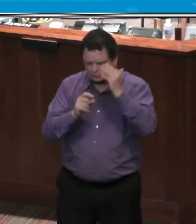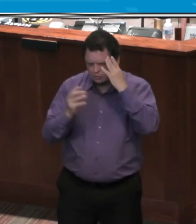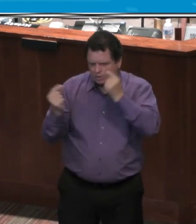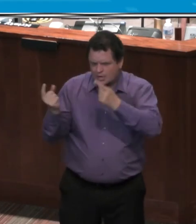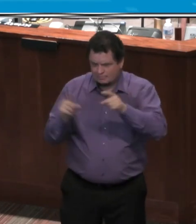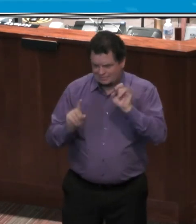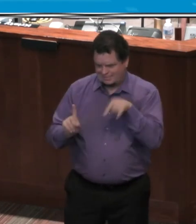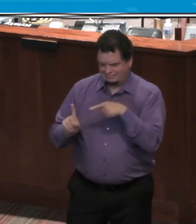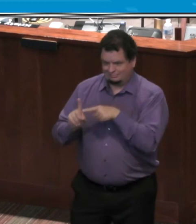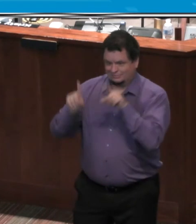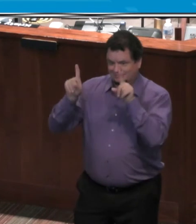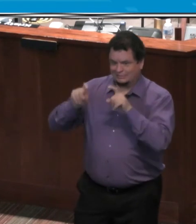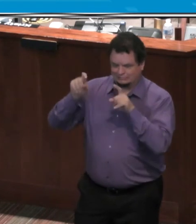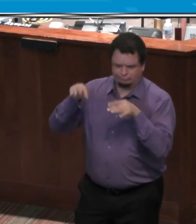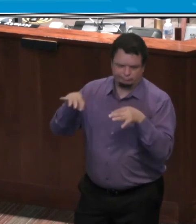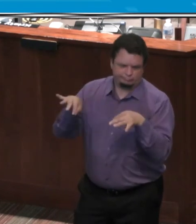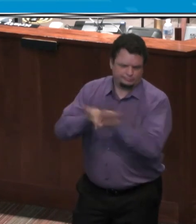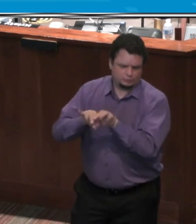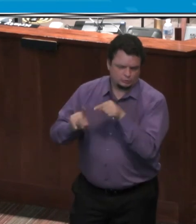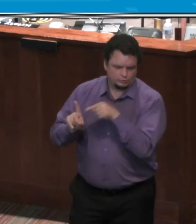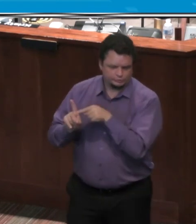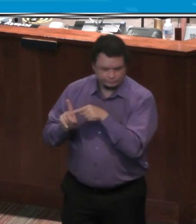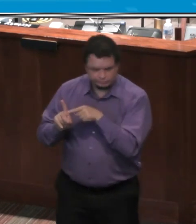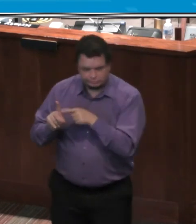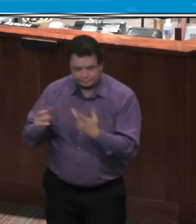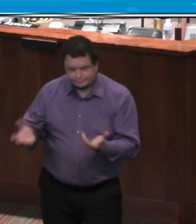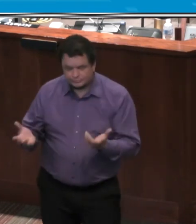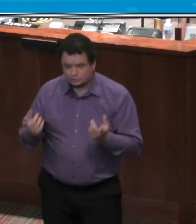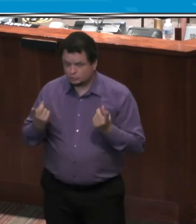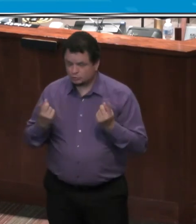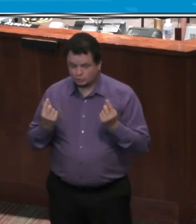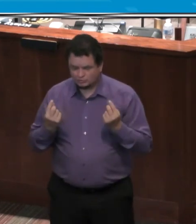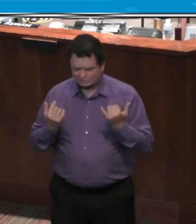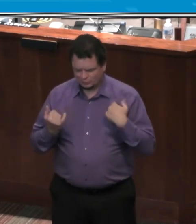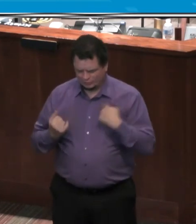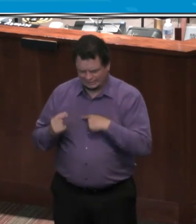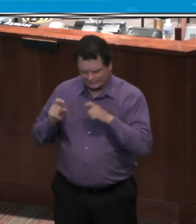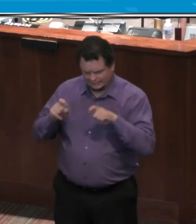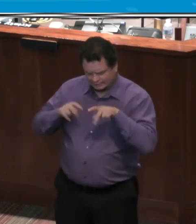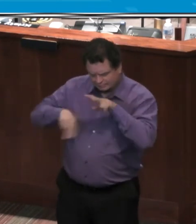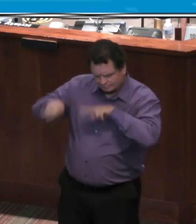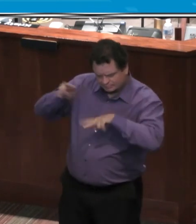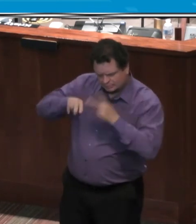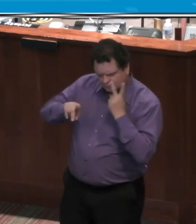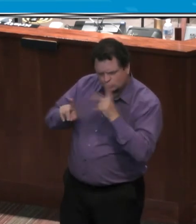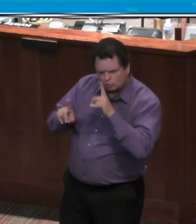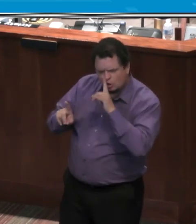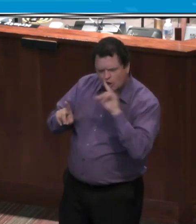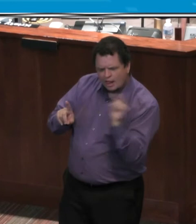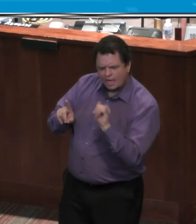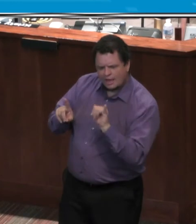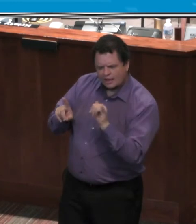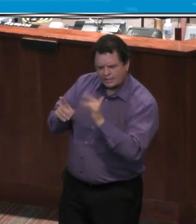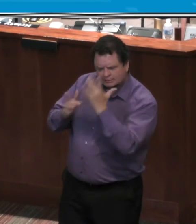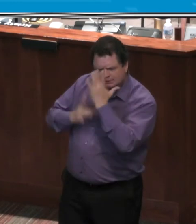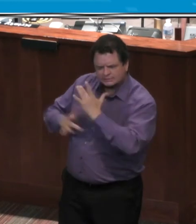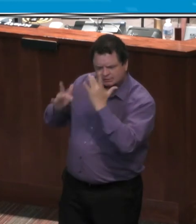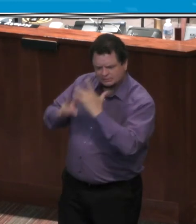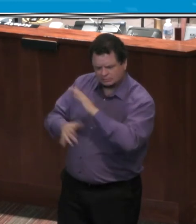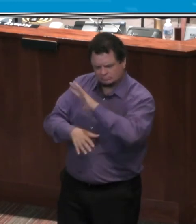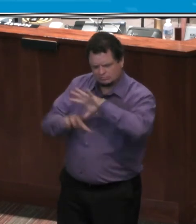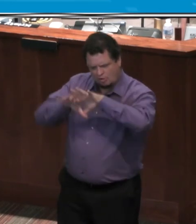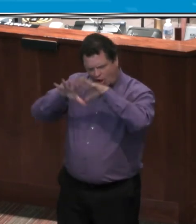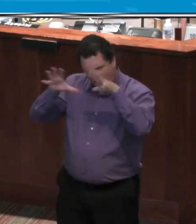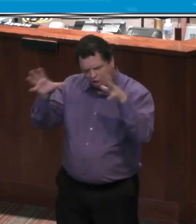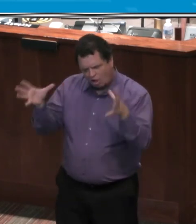we need to see what the burden of disease looks like for us. So I wanted to just highlight a couple of efforts that we've made in the